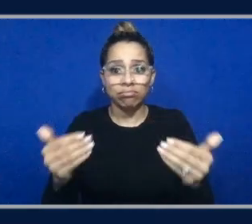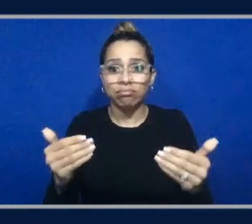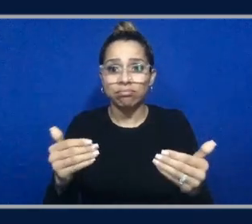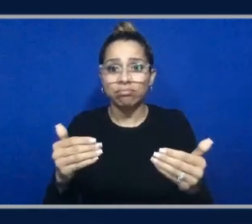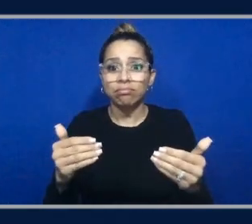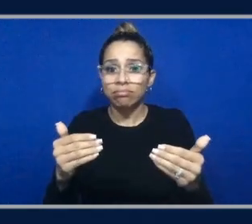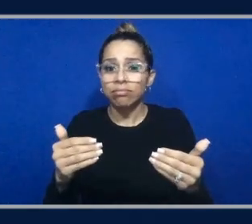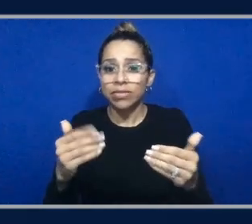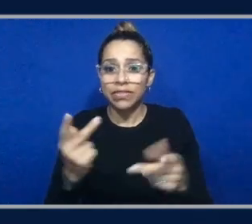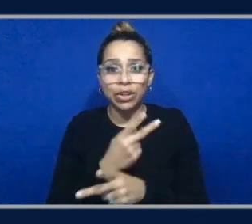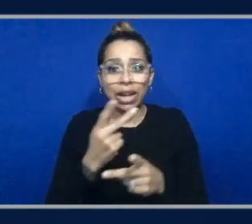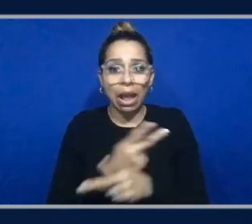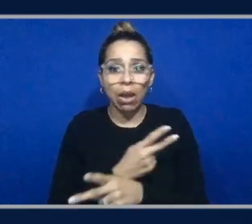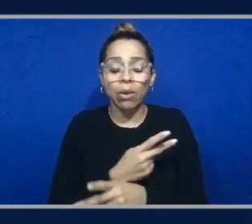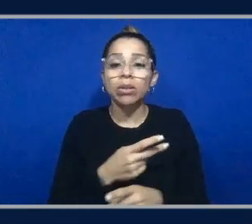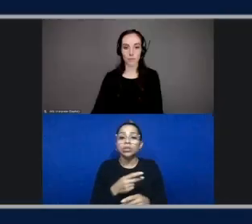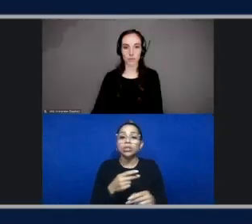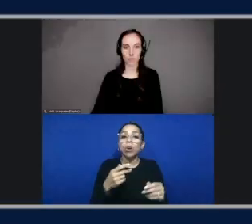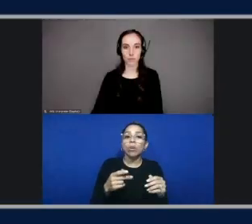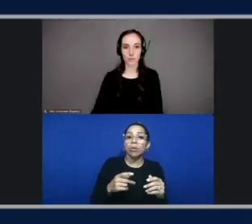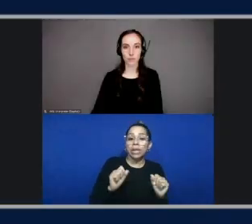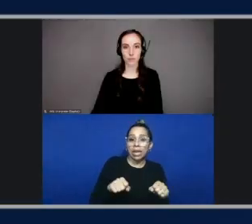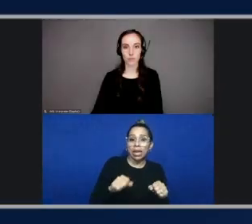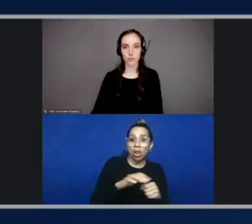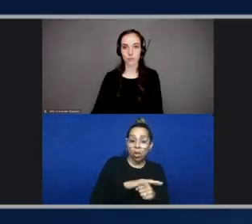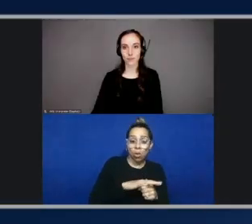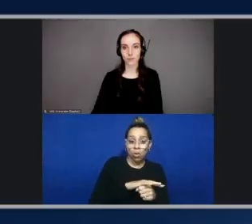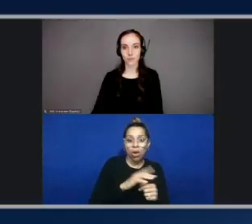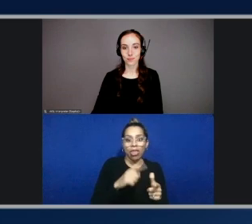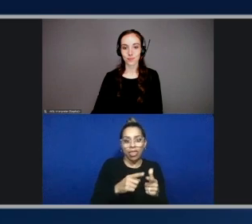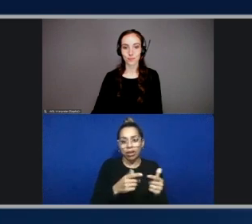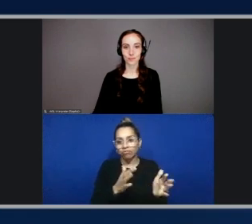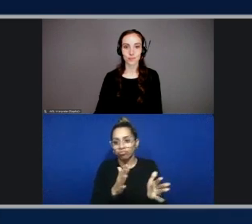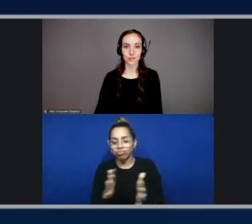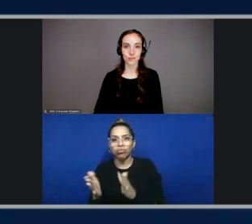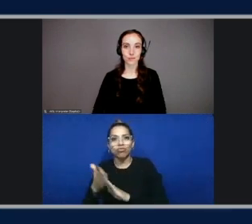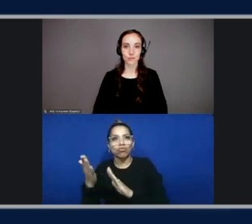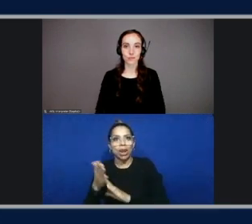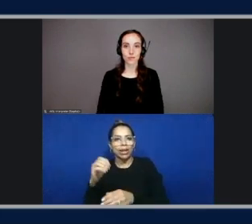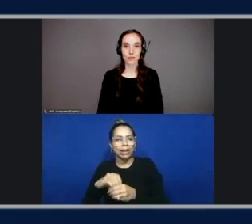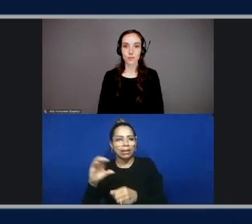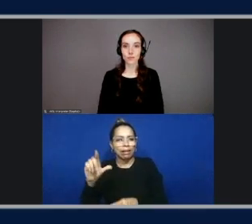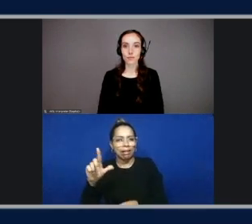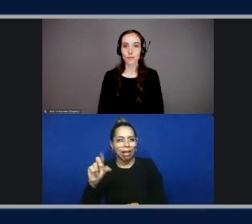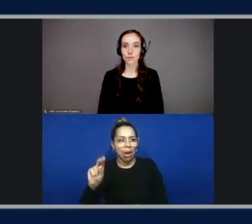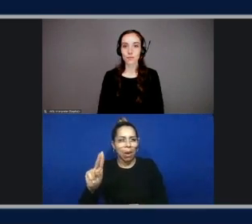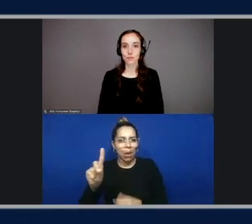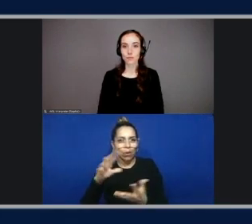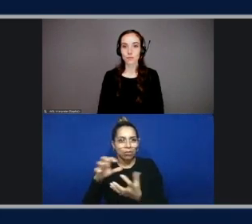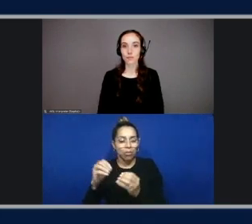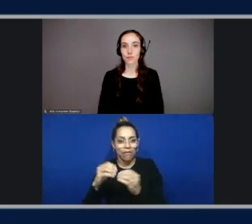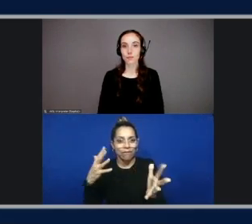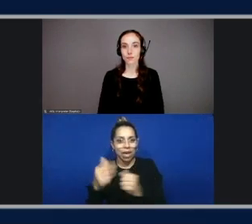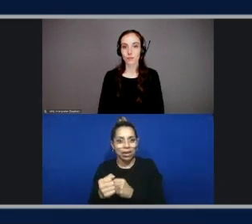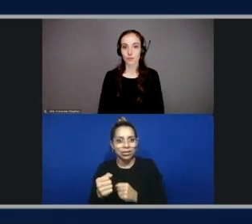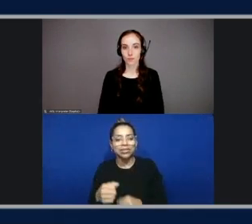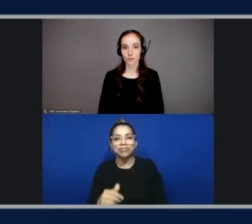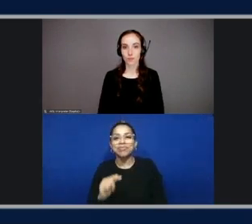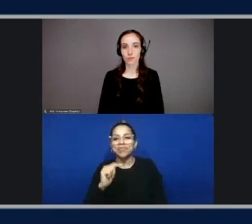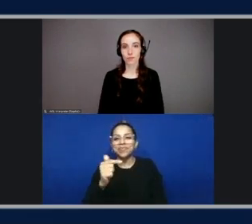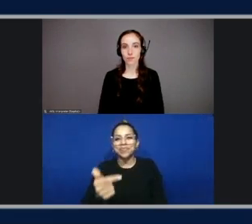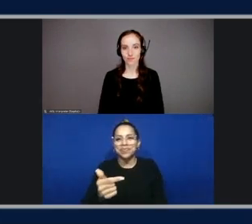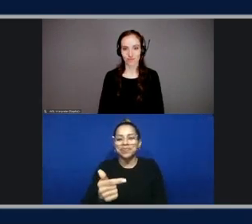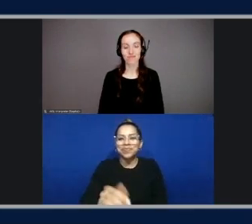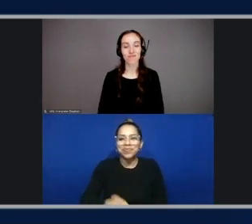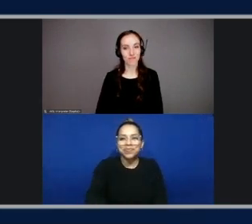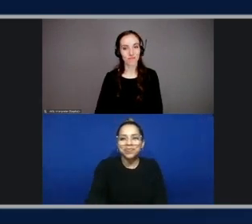local to running in the cloud much, much faster. That's very cool. So I do have a question. Is that, so you typed in for CloudFormation. Does it